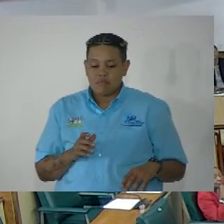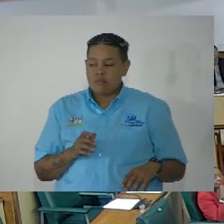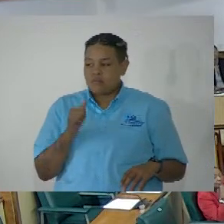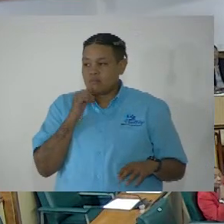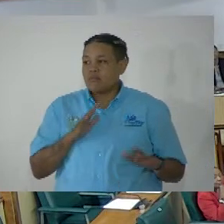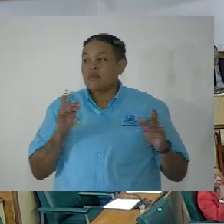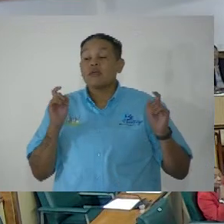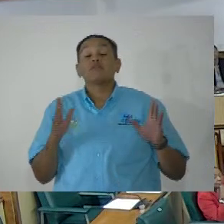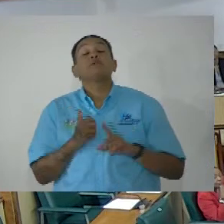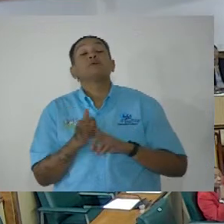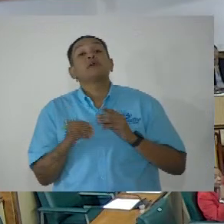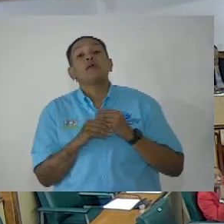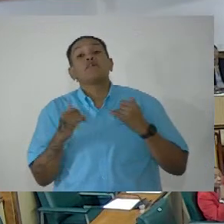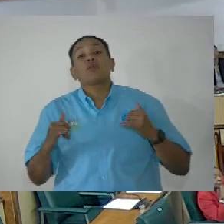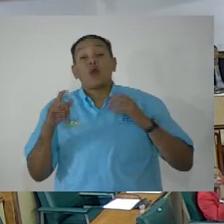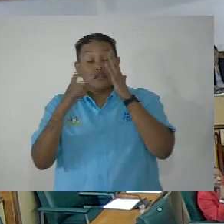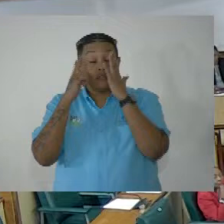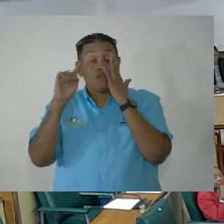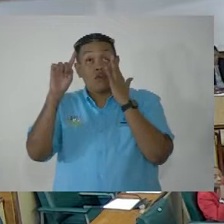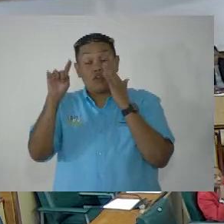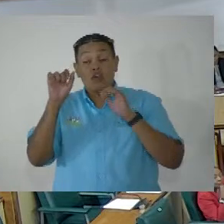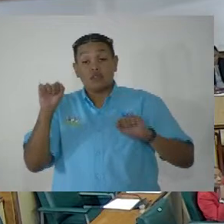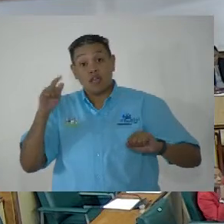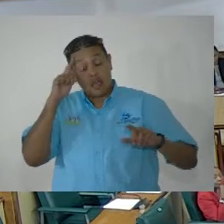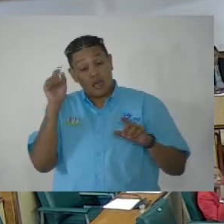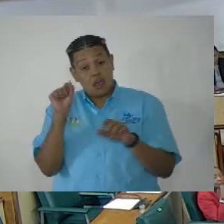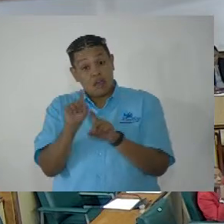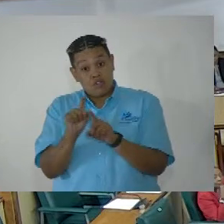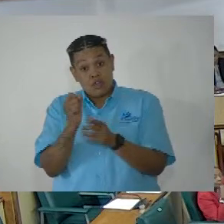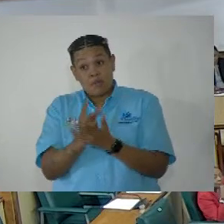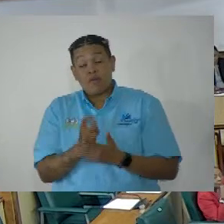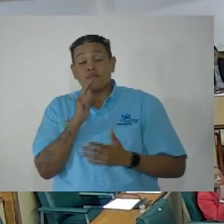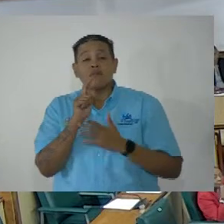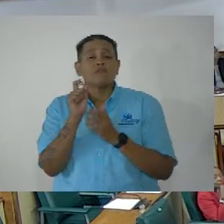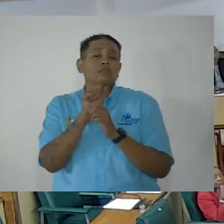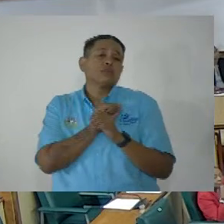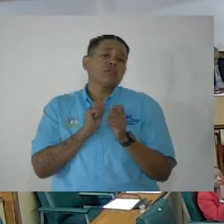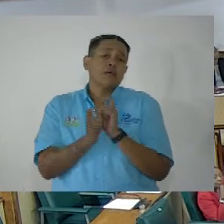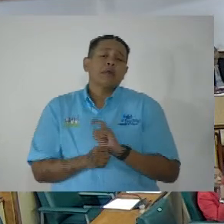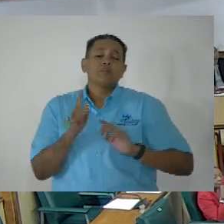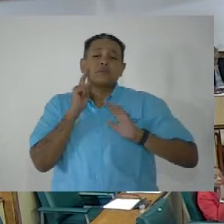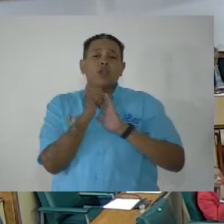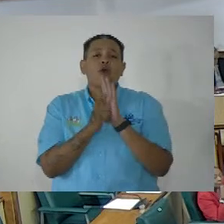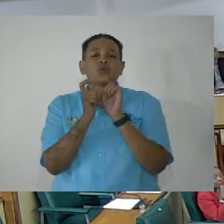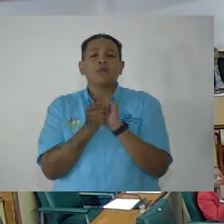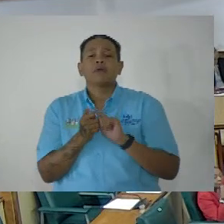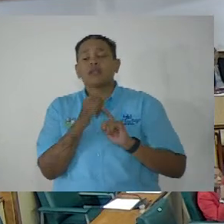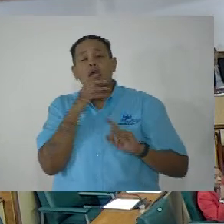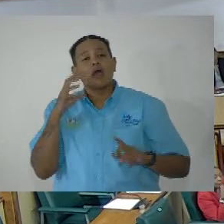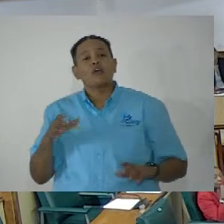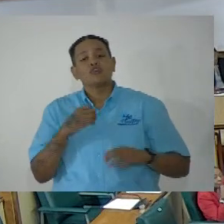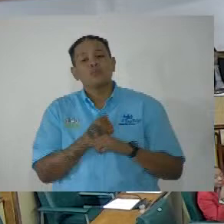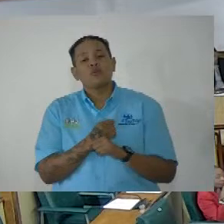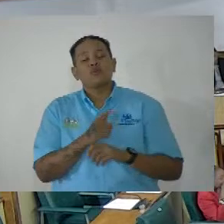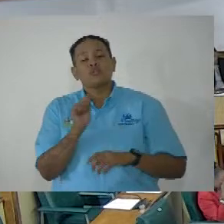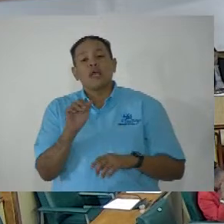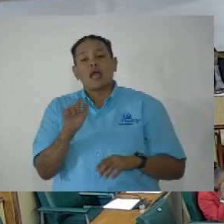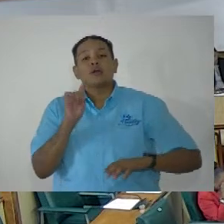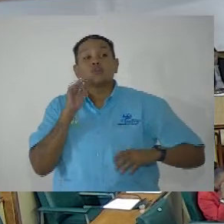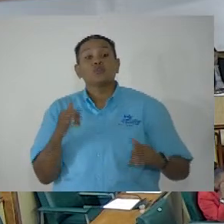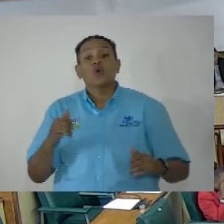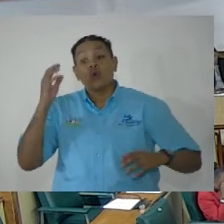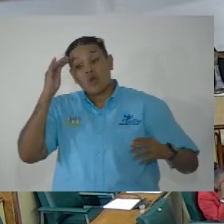Madam Speaker, I now ask for your consent for the Senate amendments to a bill entitled An Act to Amend the Agricultural Produce Act to be